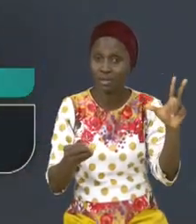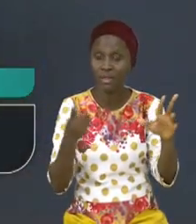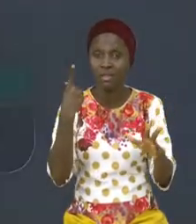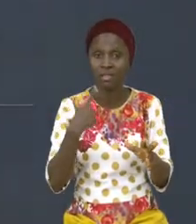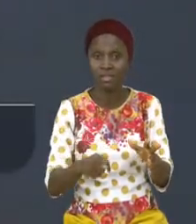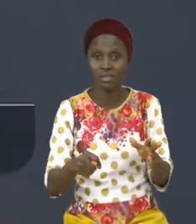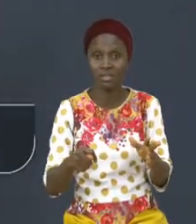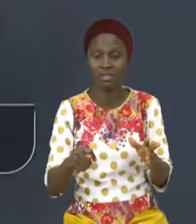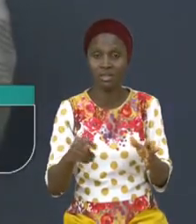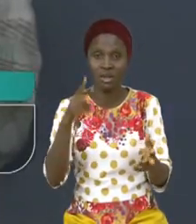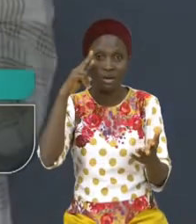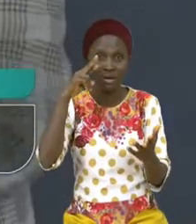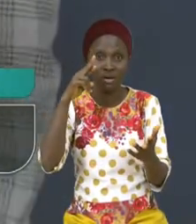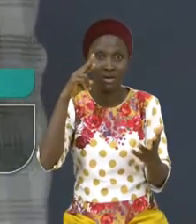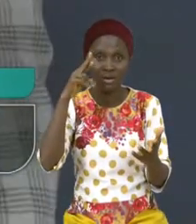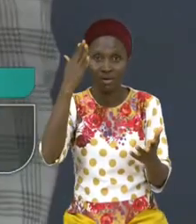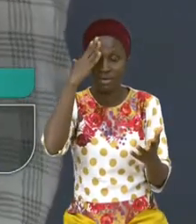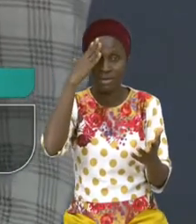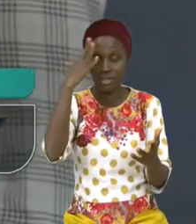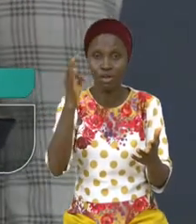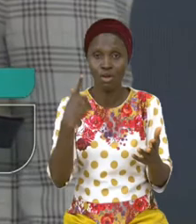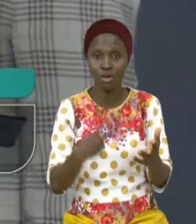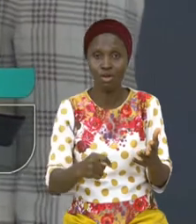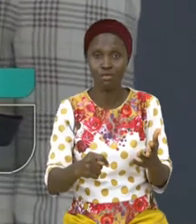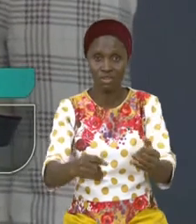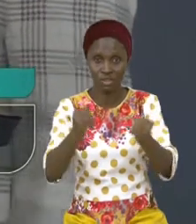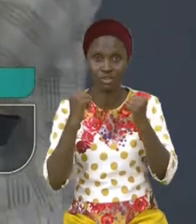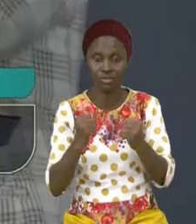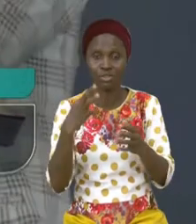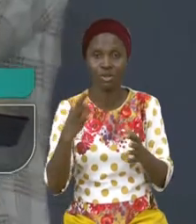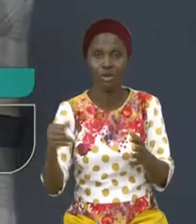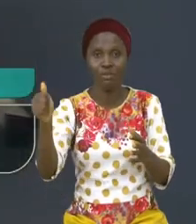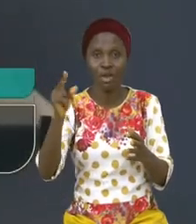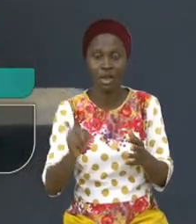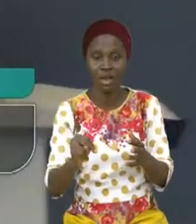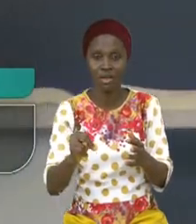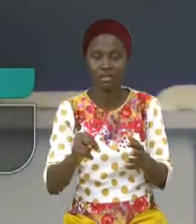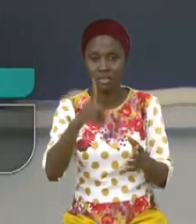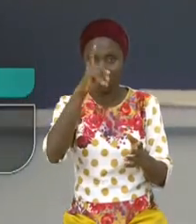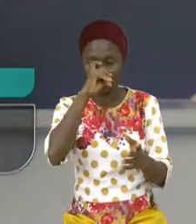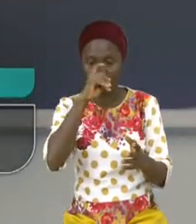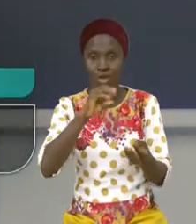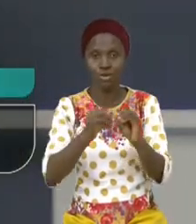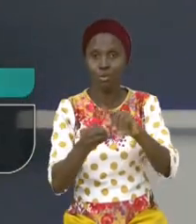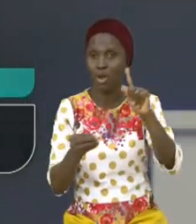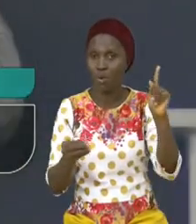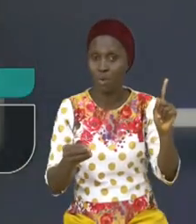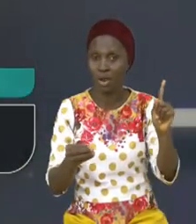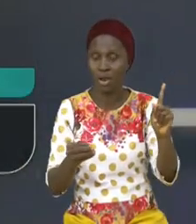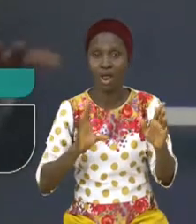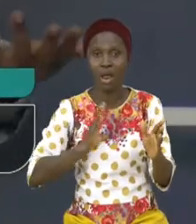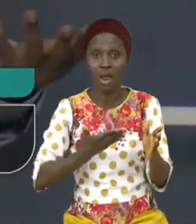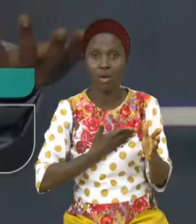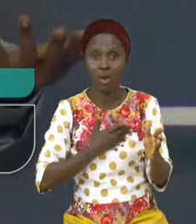realization of the strength of an eagle number one our saint